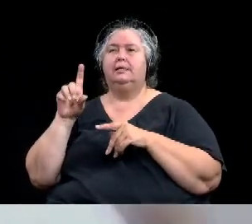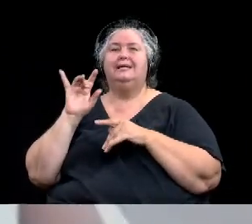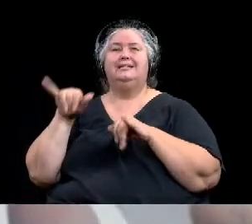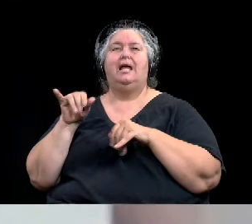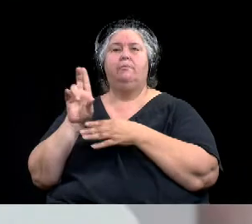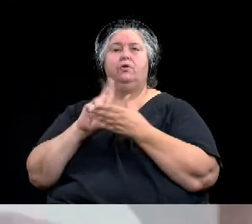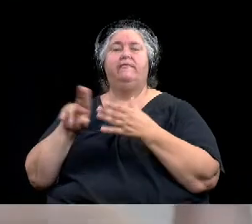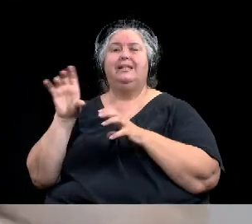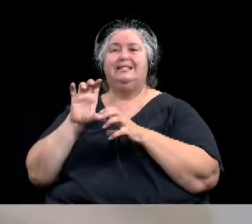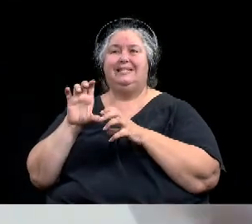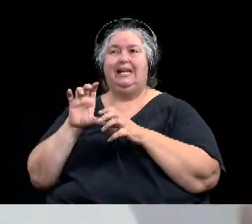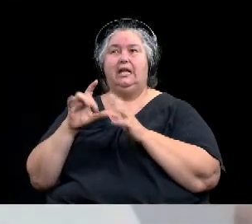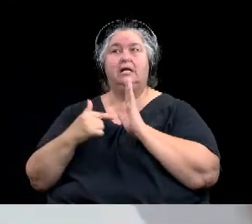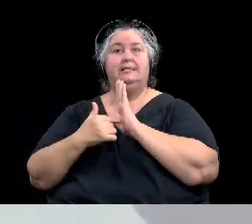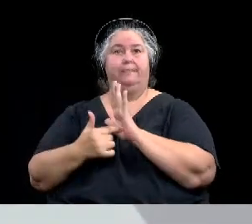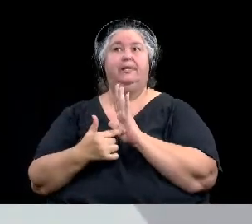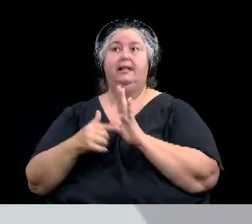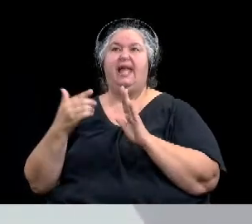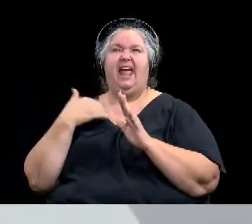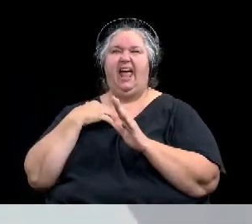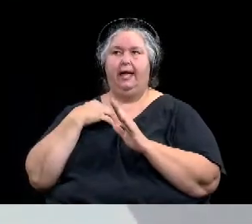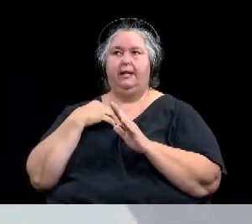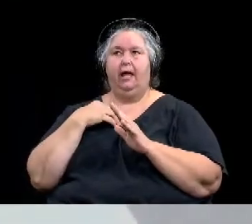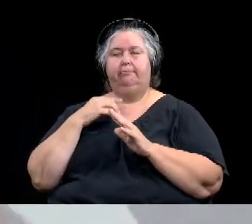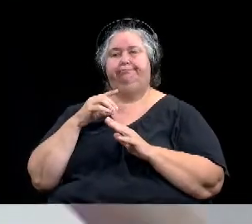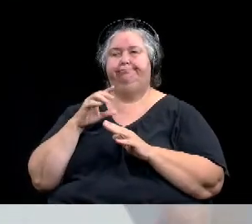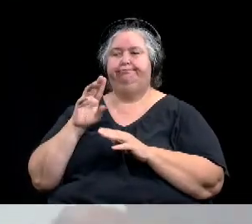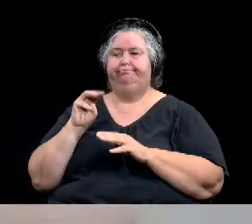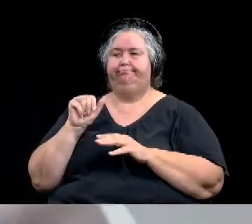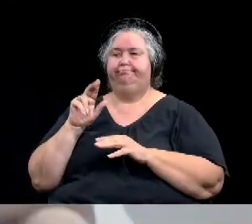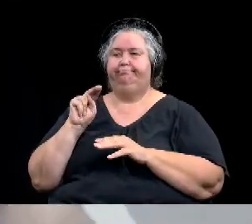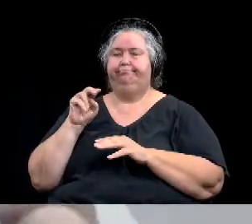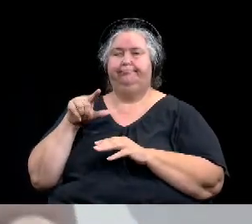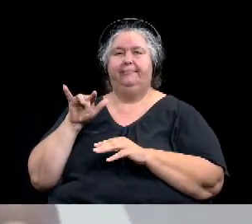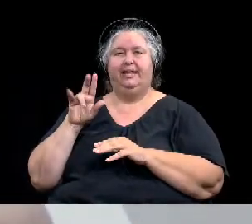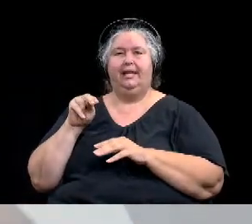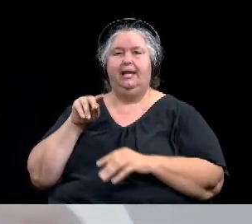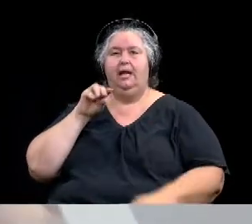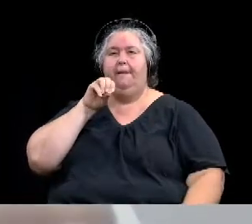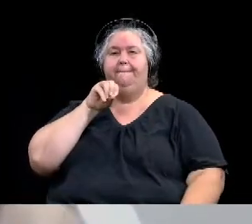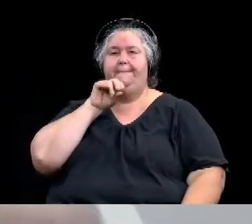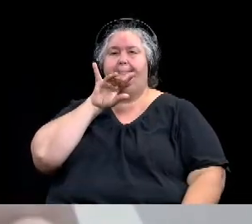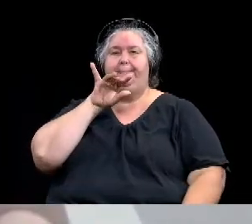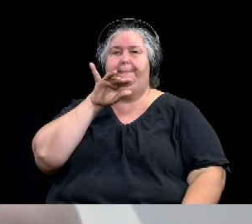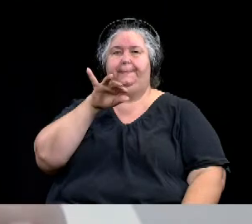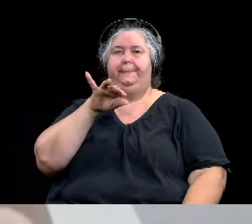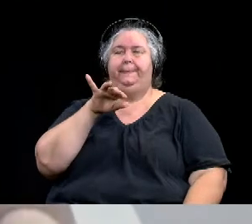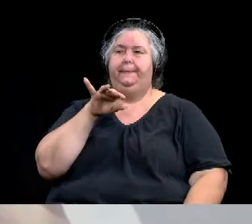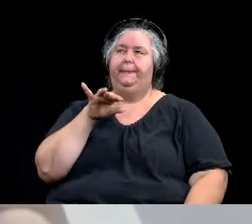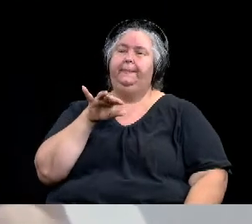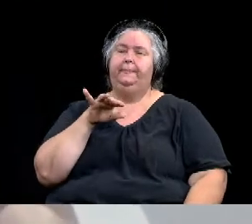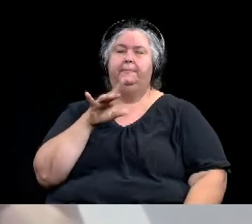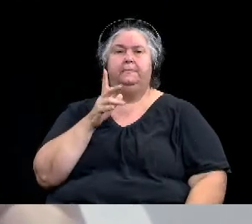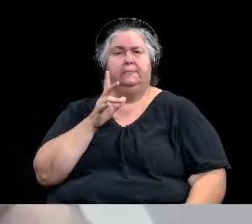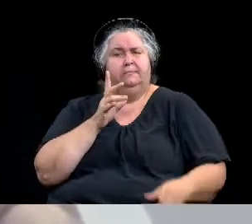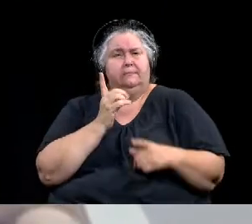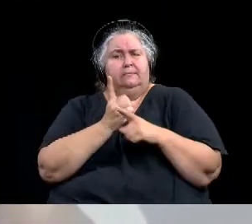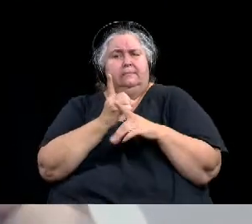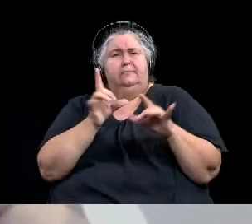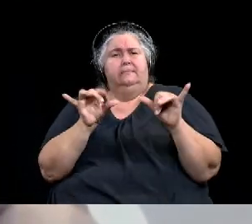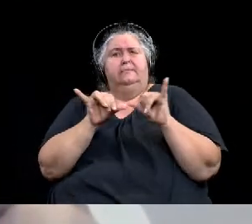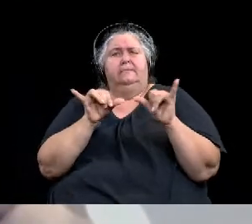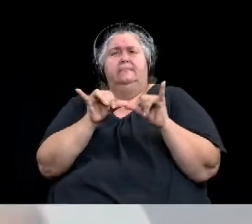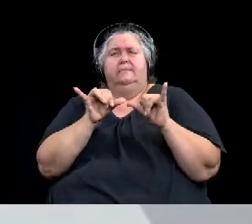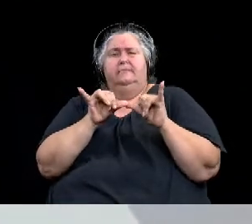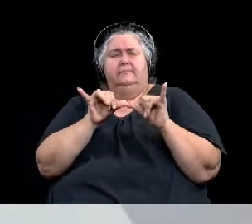did a simulation, and they had mannequins that were ejecting small particles about the size of the droplets